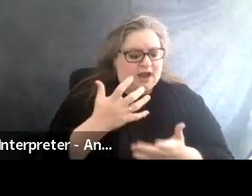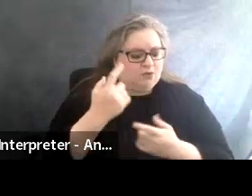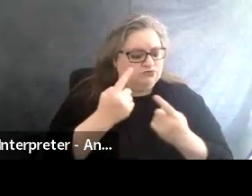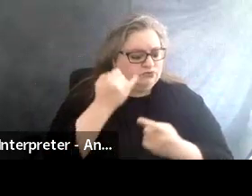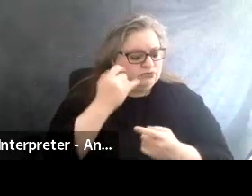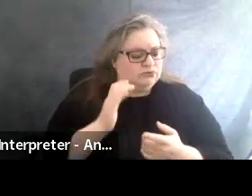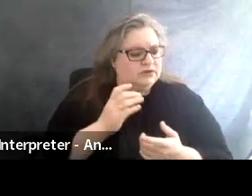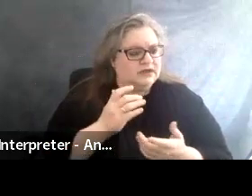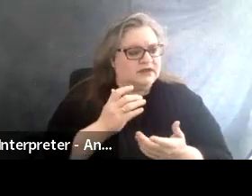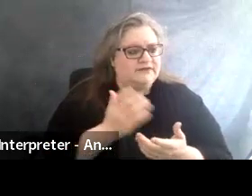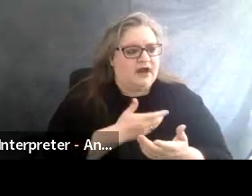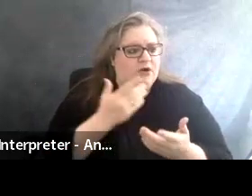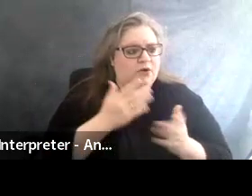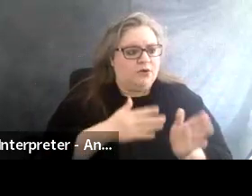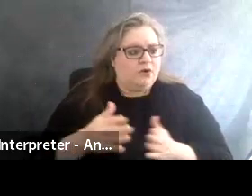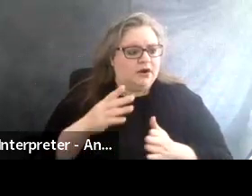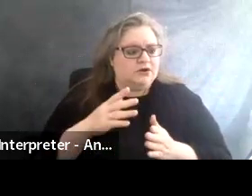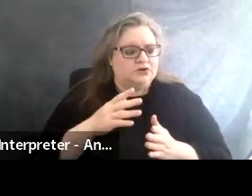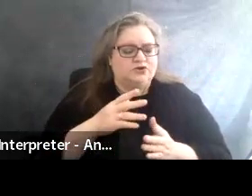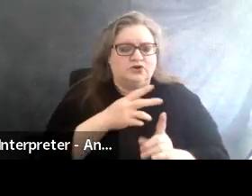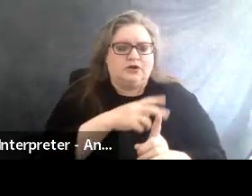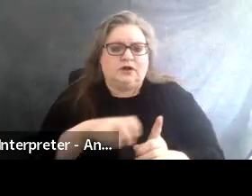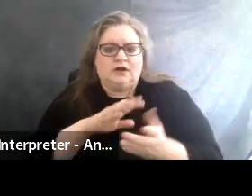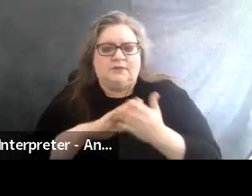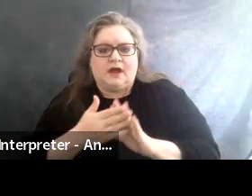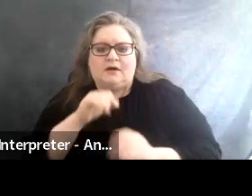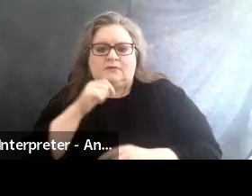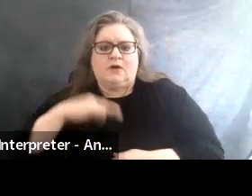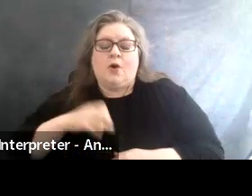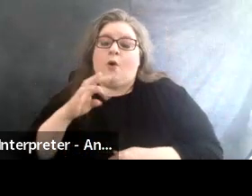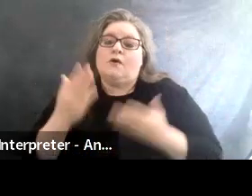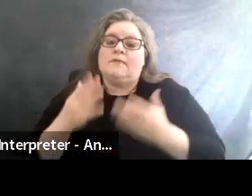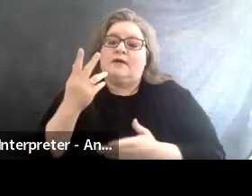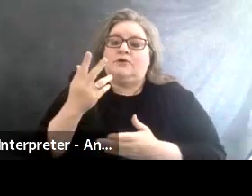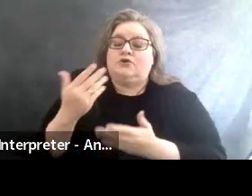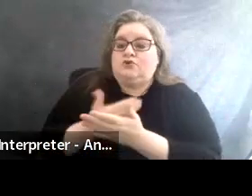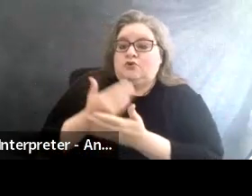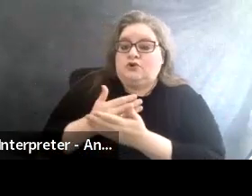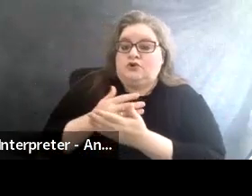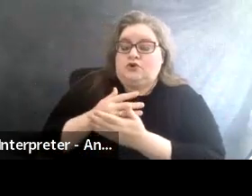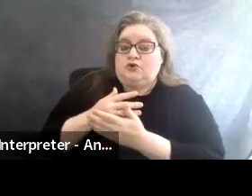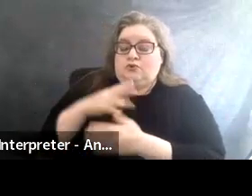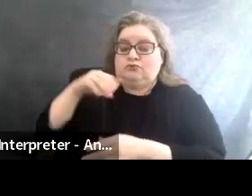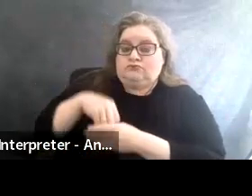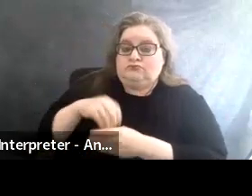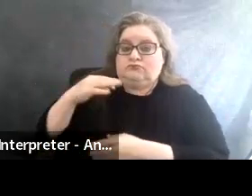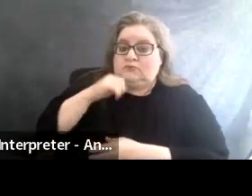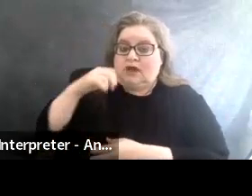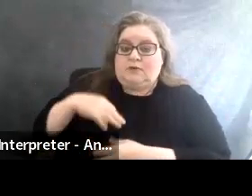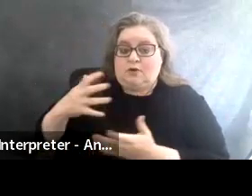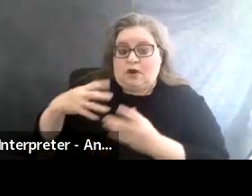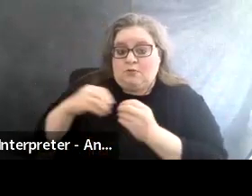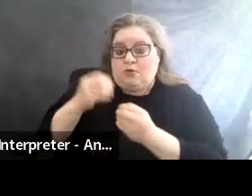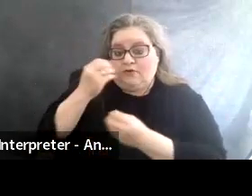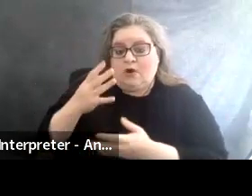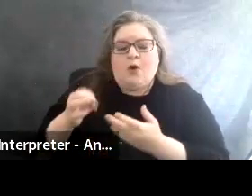our organization should move to nonprofit. Maybe you're new in a nonprofit and you want more information. Maybe this is